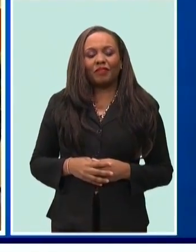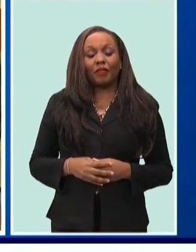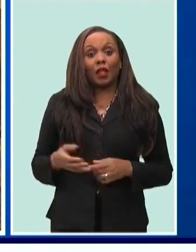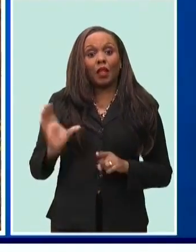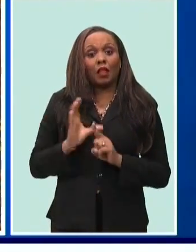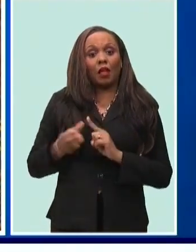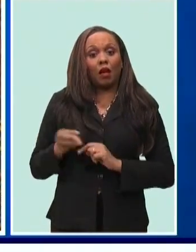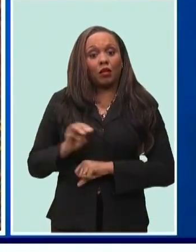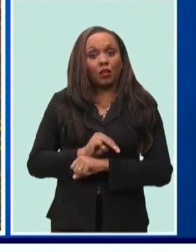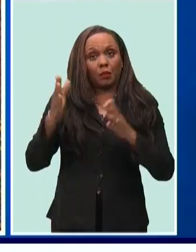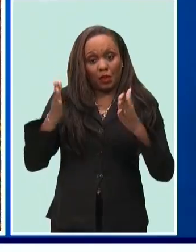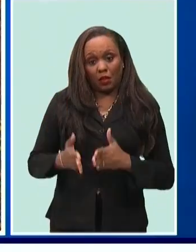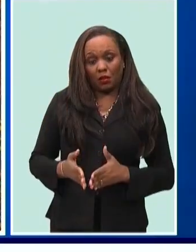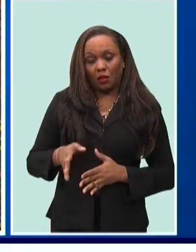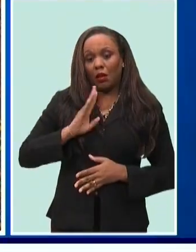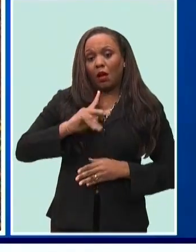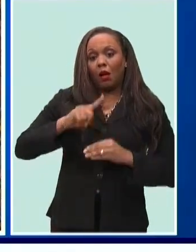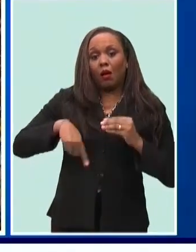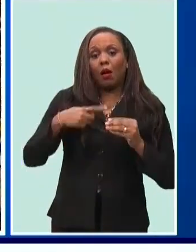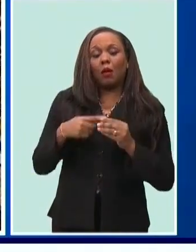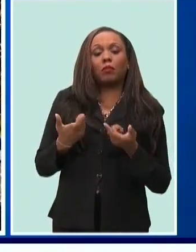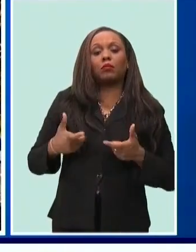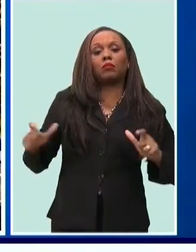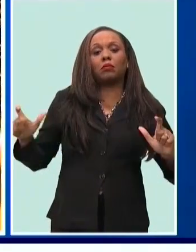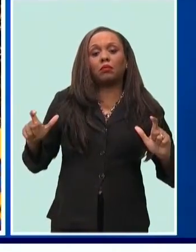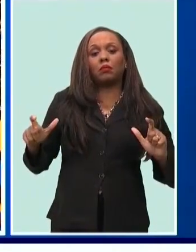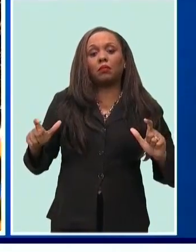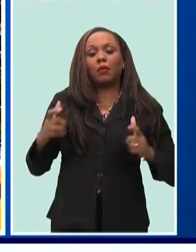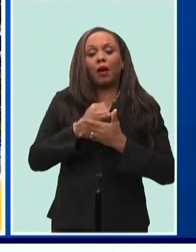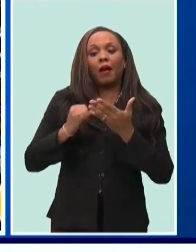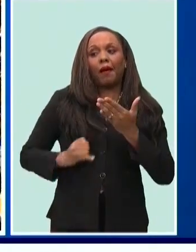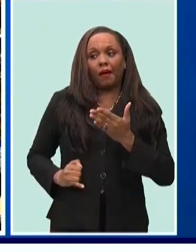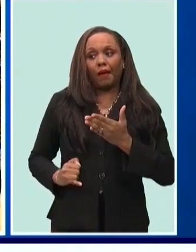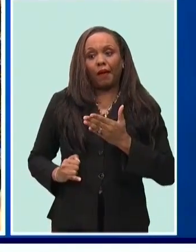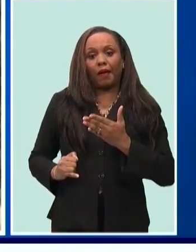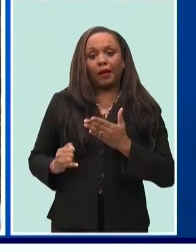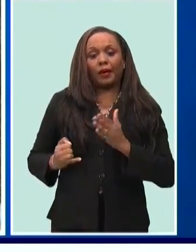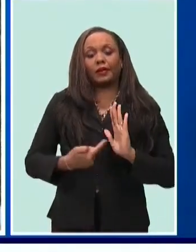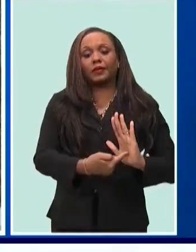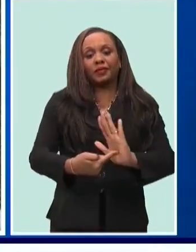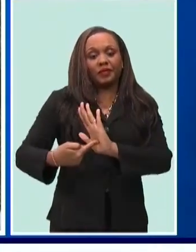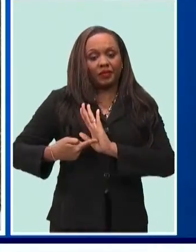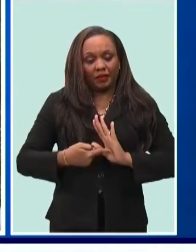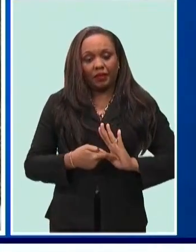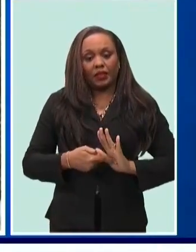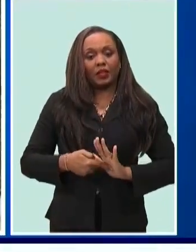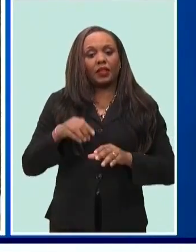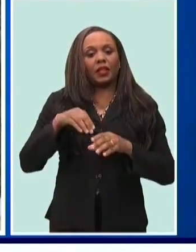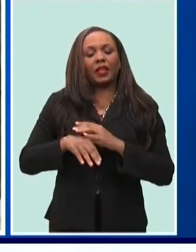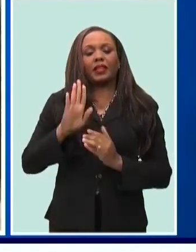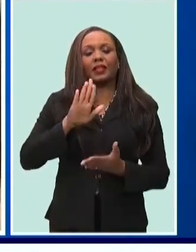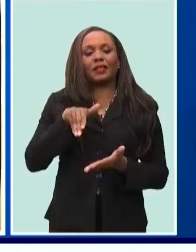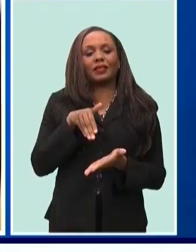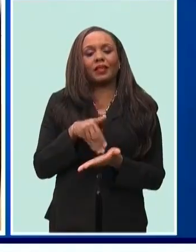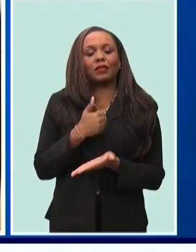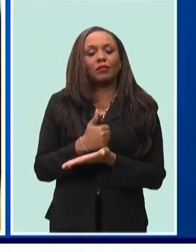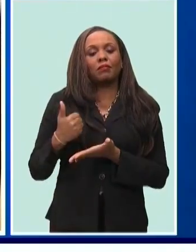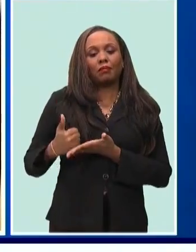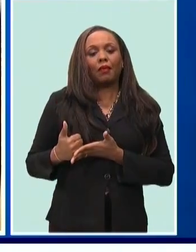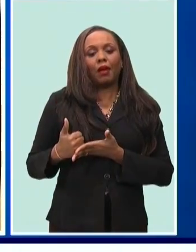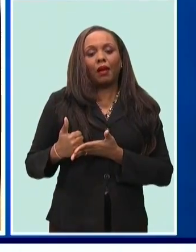Art Fair got underway last evening. It is being held at the Courtney Blackman Grand Salle Gallery located in the Central Bank of